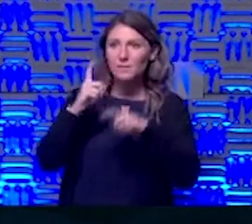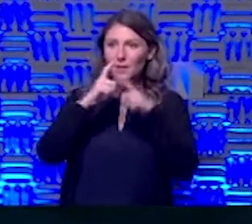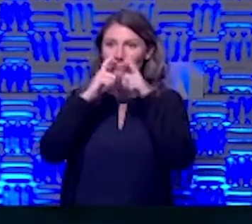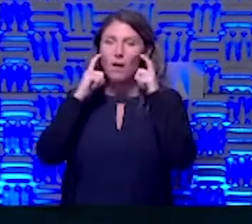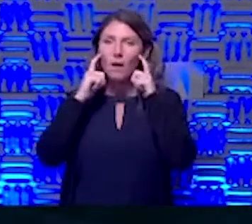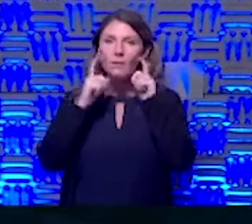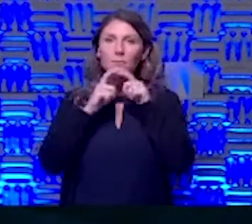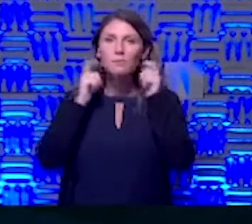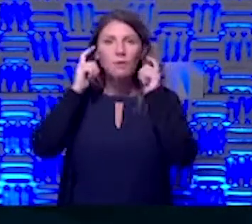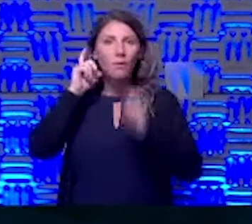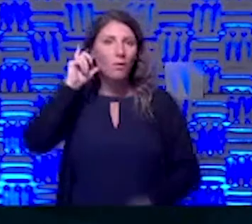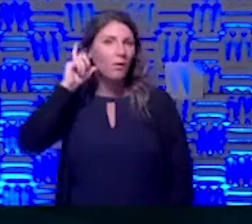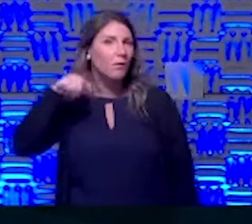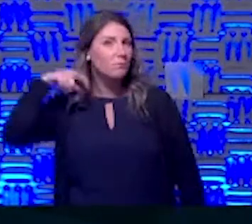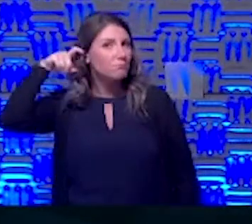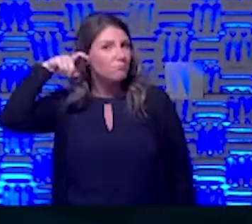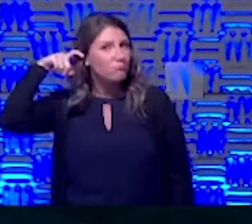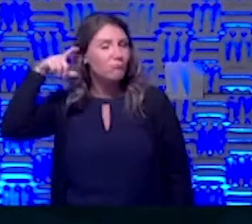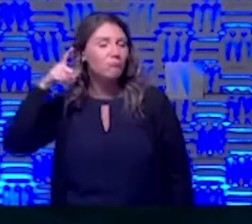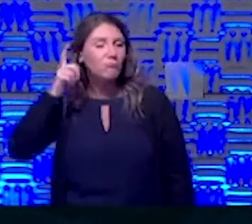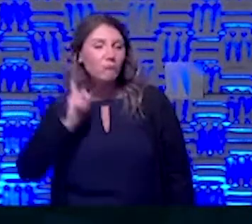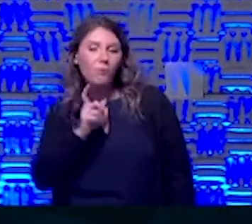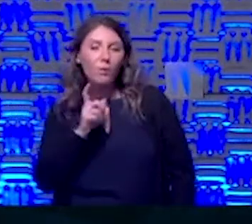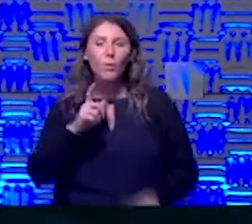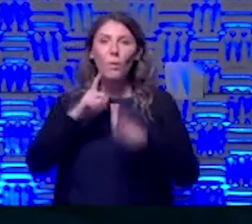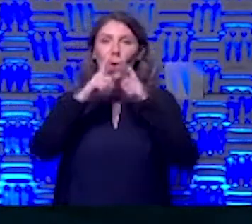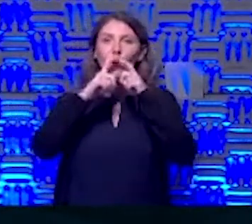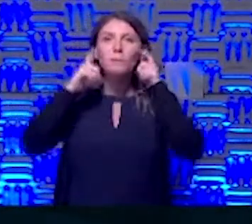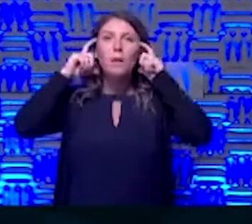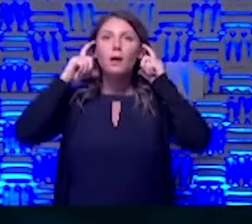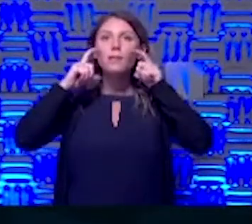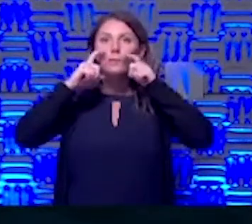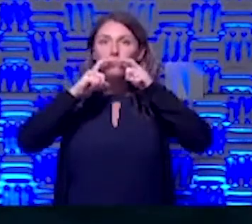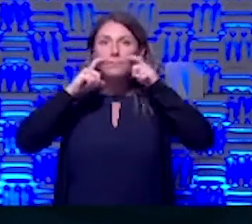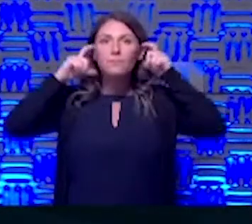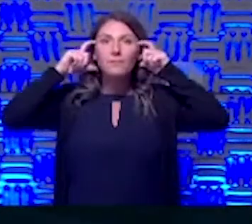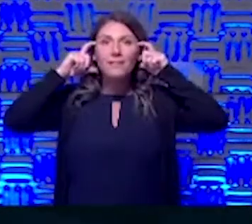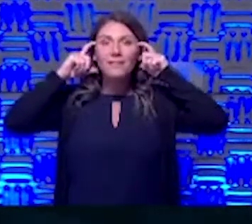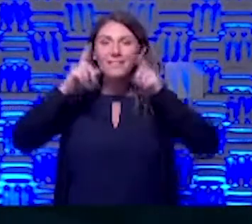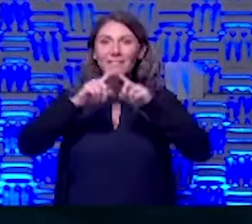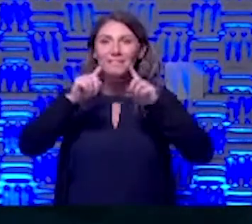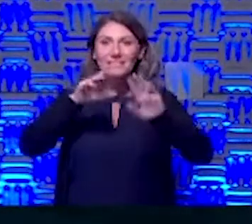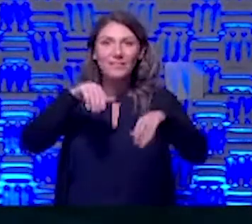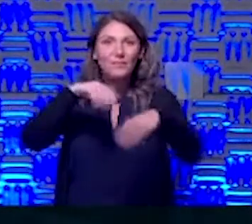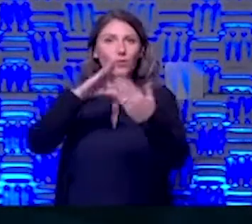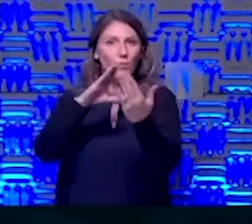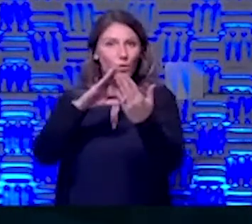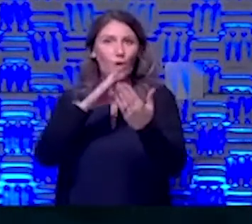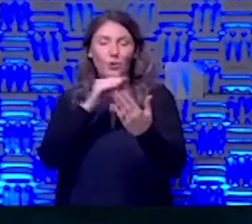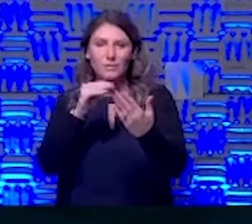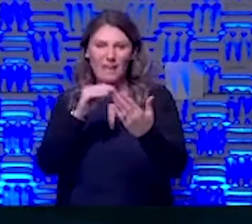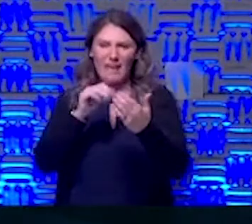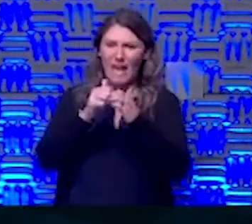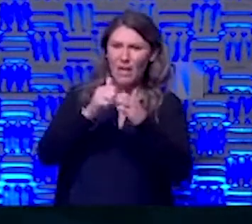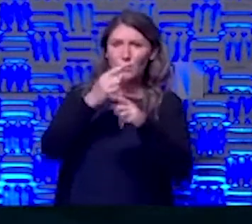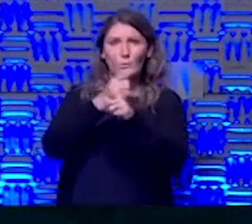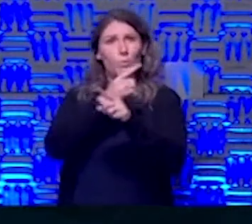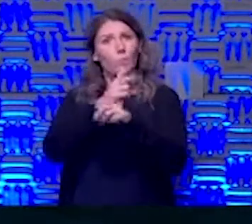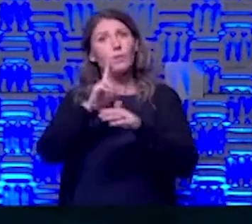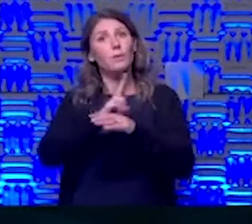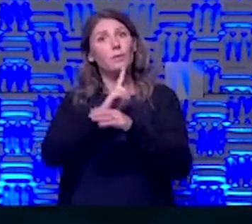hanging by the ears or below the nose, we gently approach and talk about, proper use of mask